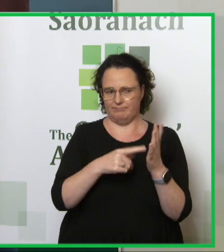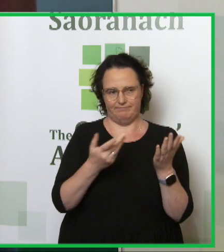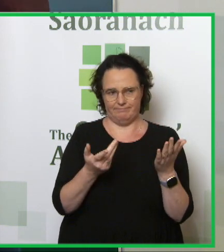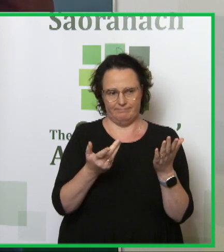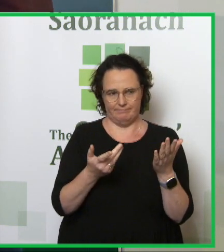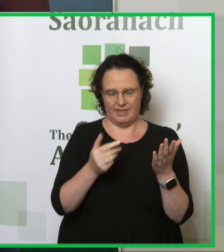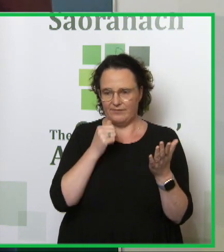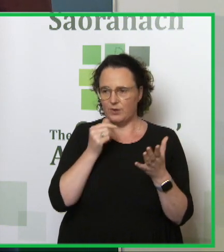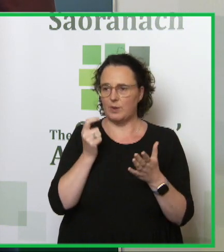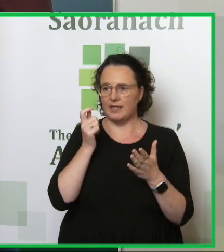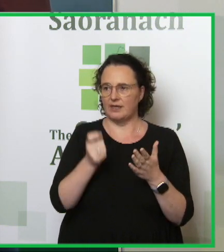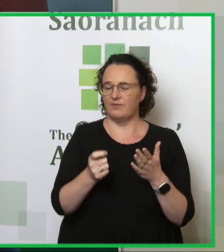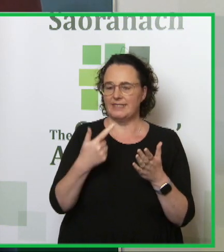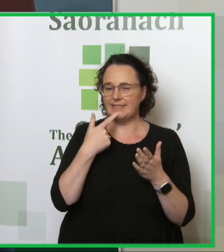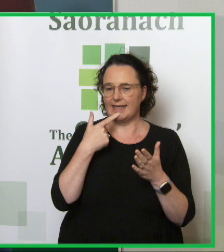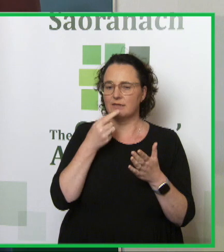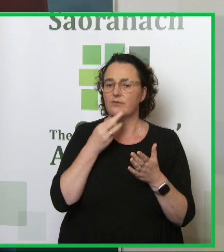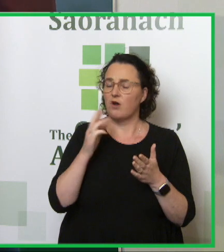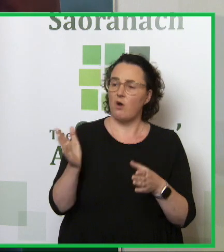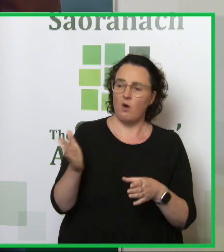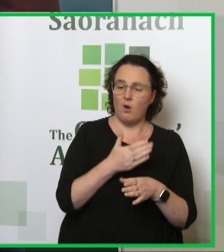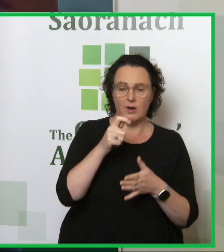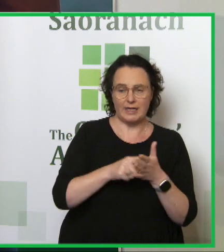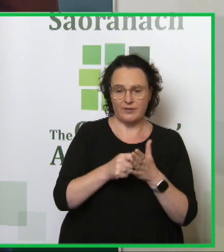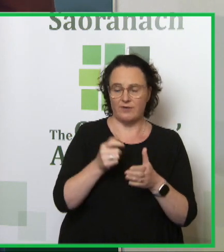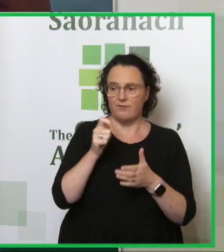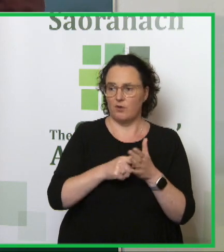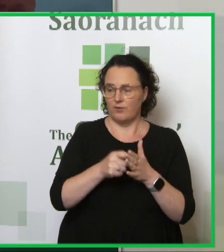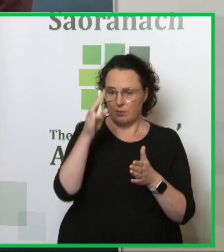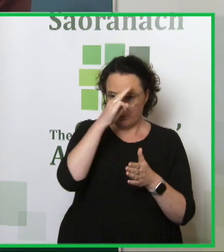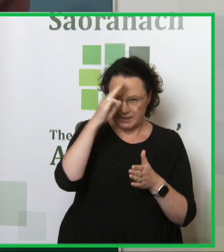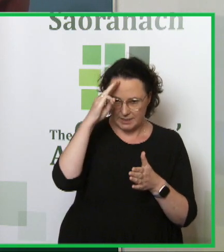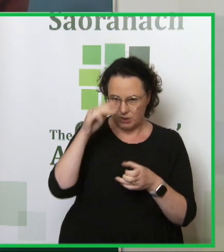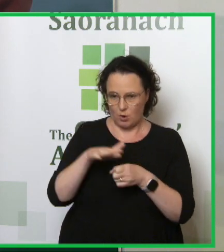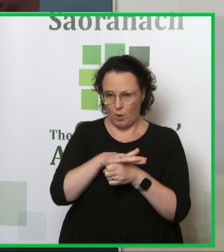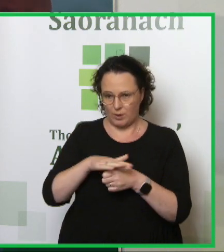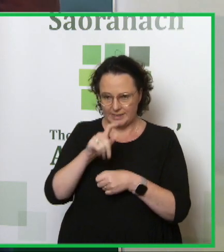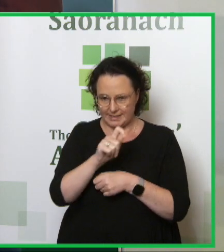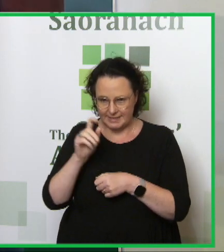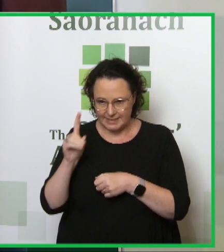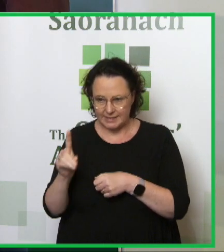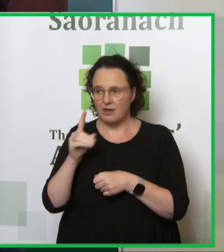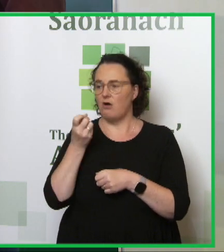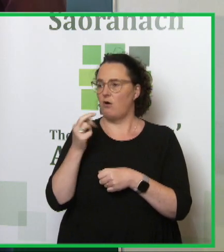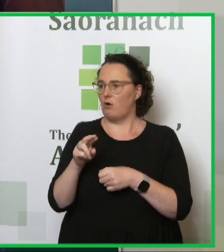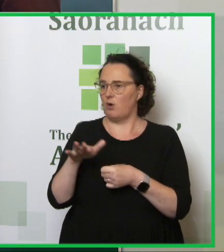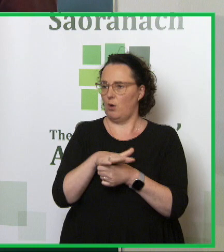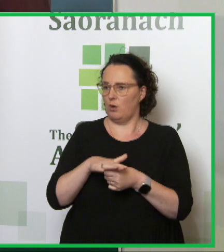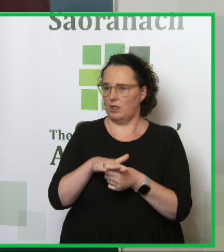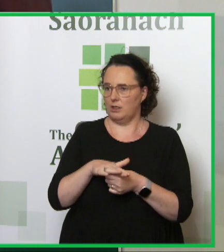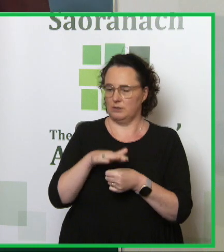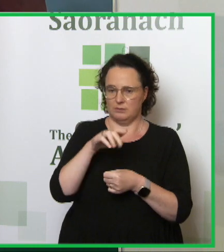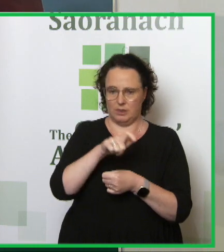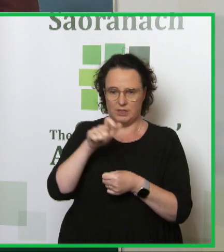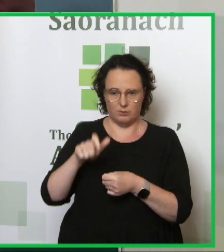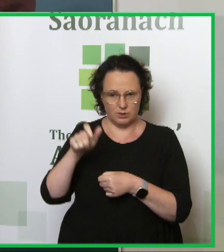second preference, and this applies to all elections, if you're voting for the president, if you're voting for your local TD or your local councillor, if you